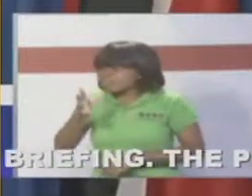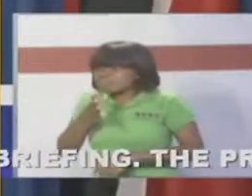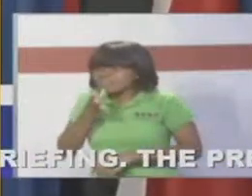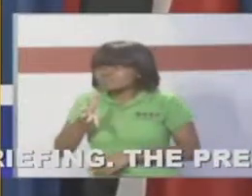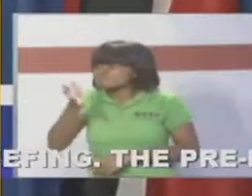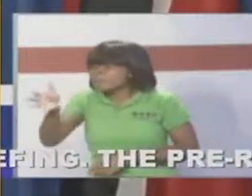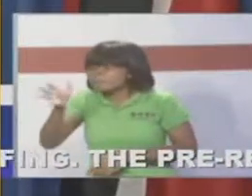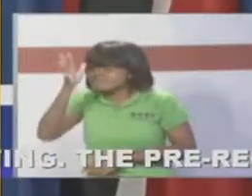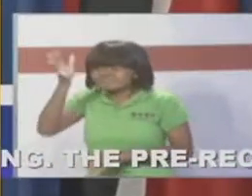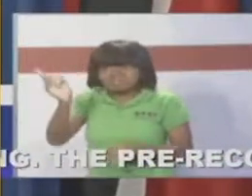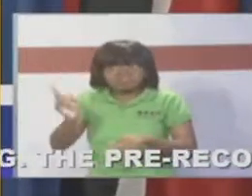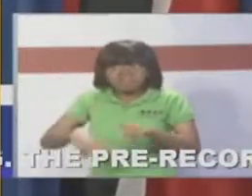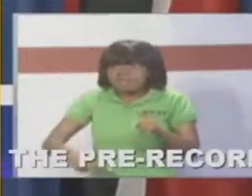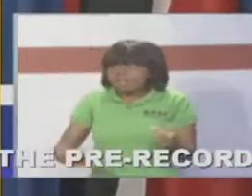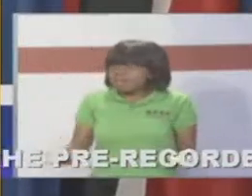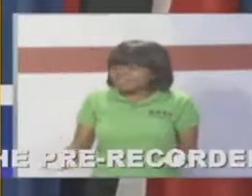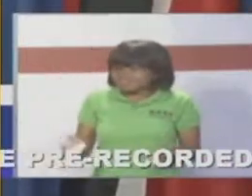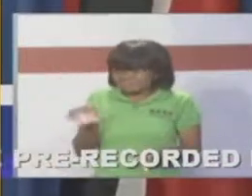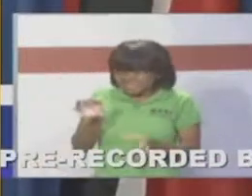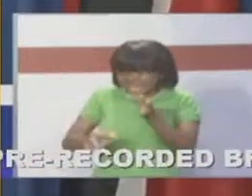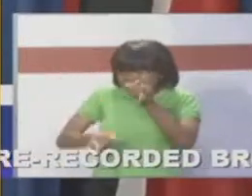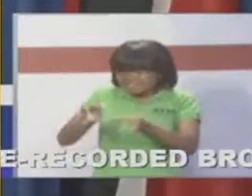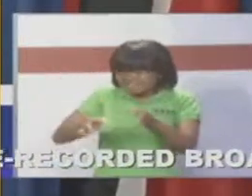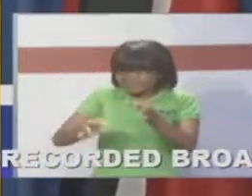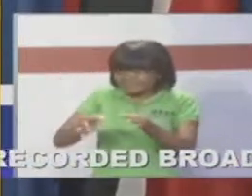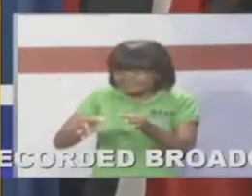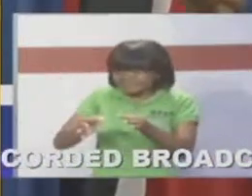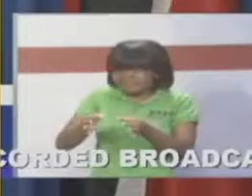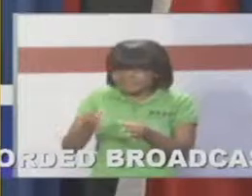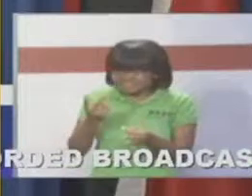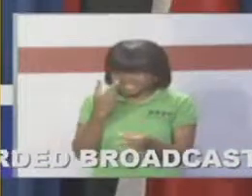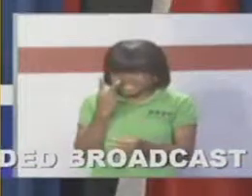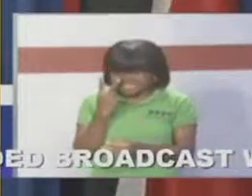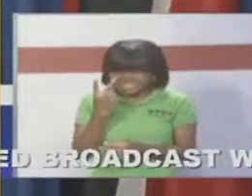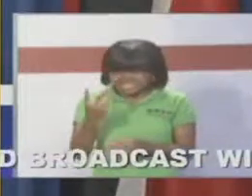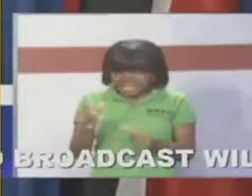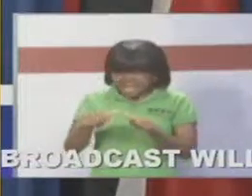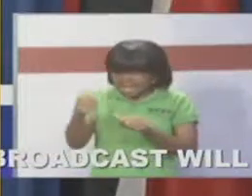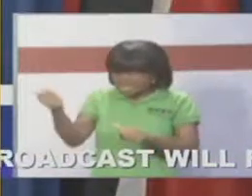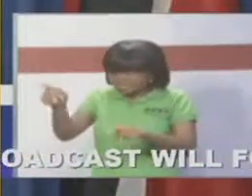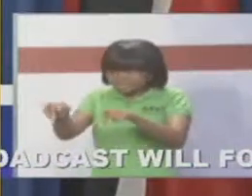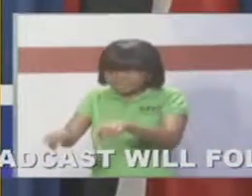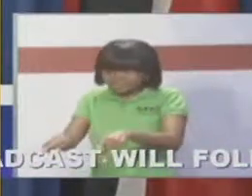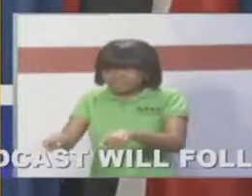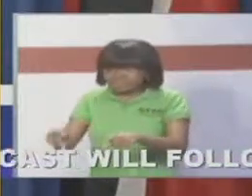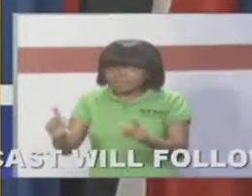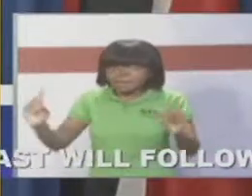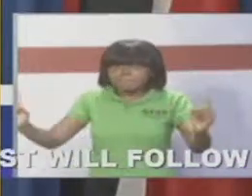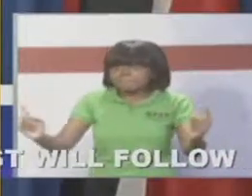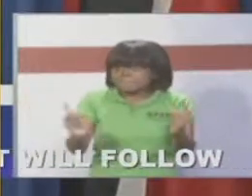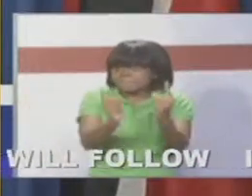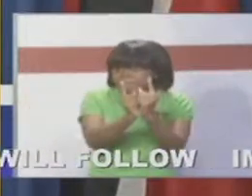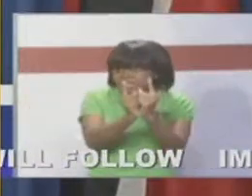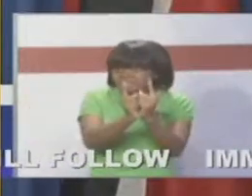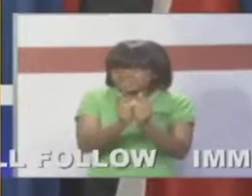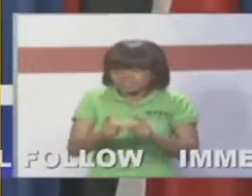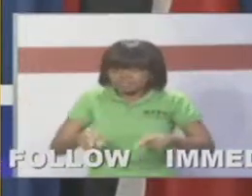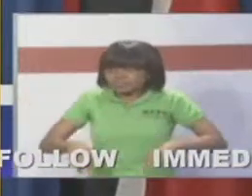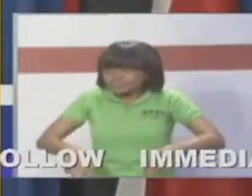see them on the pavement, one person on the pavement. That was to prevent people from moving and mixing. Such was